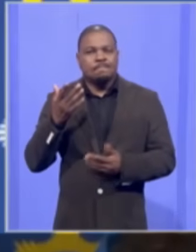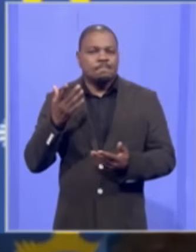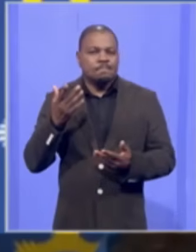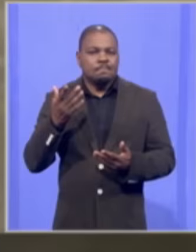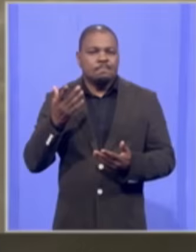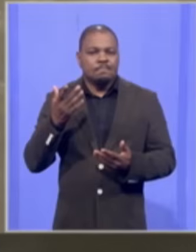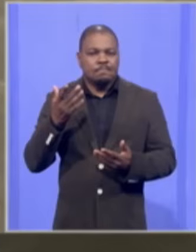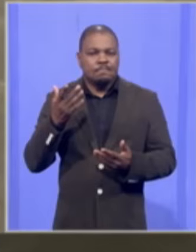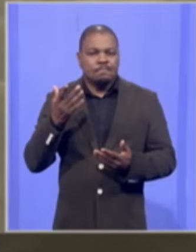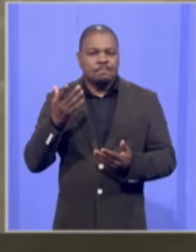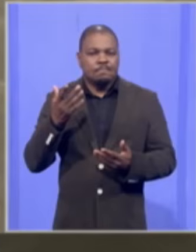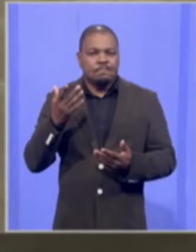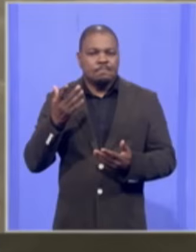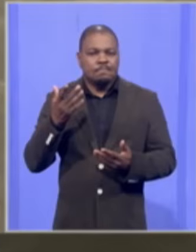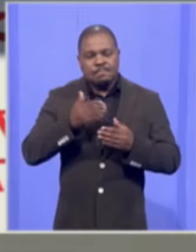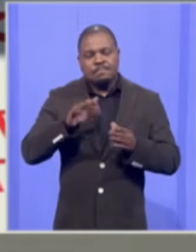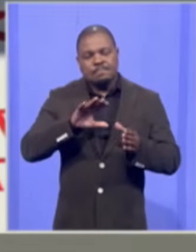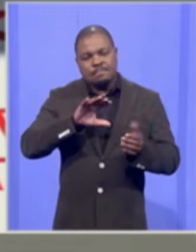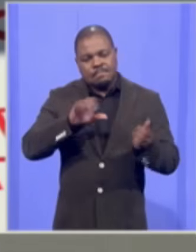close the chapter.